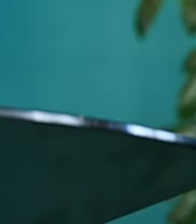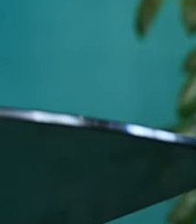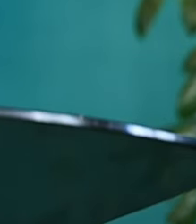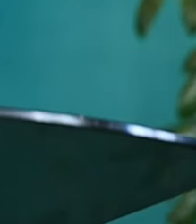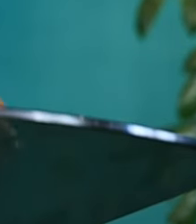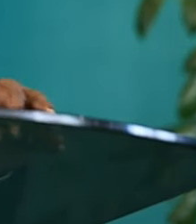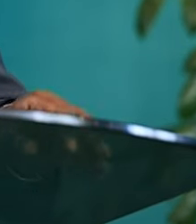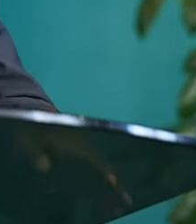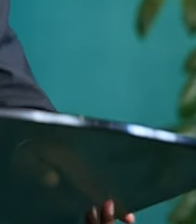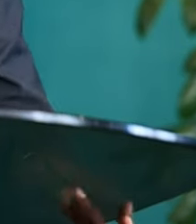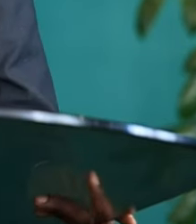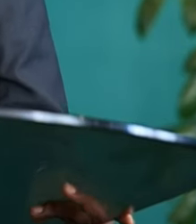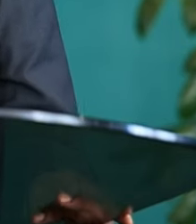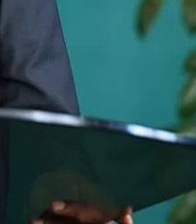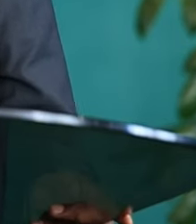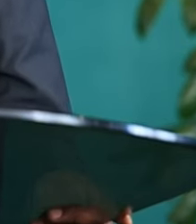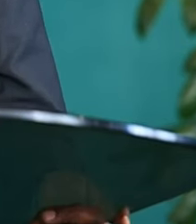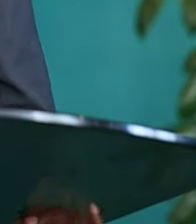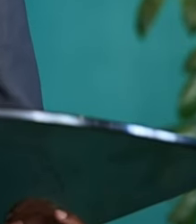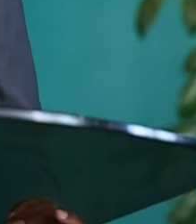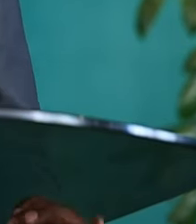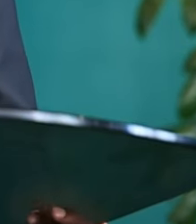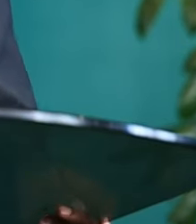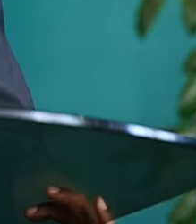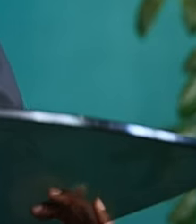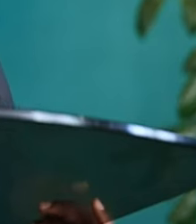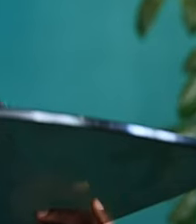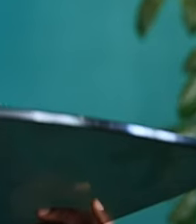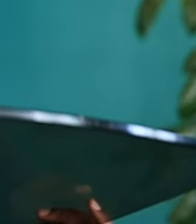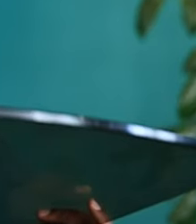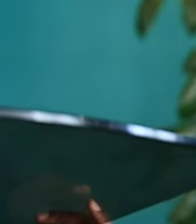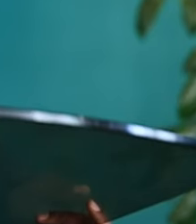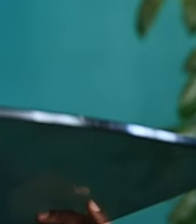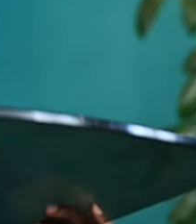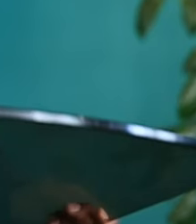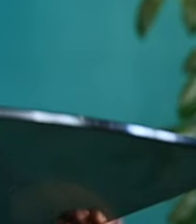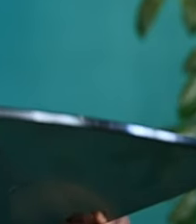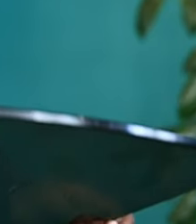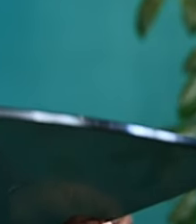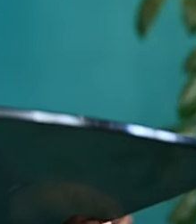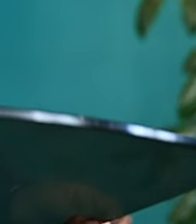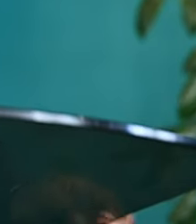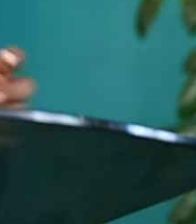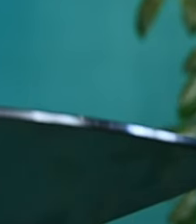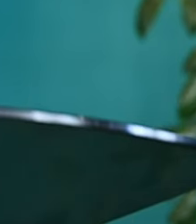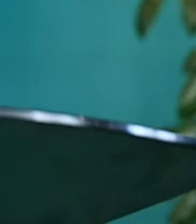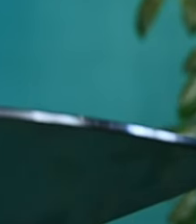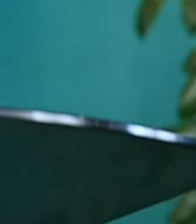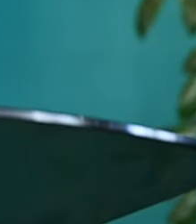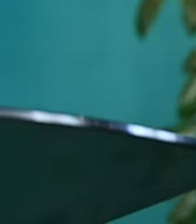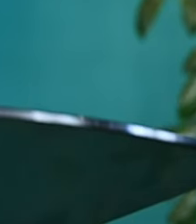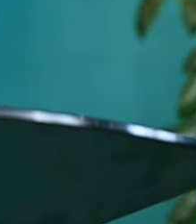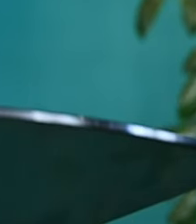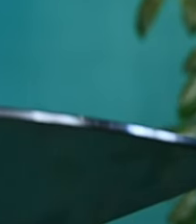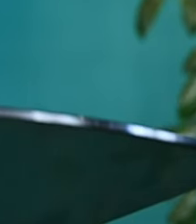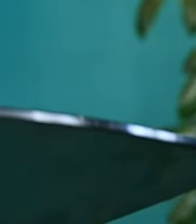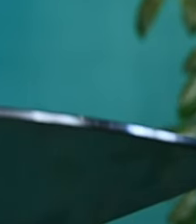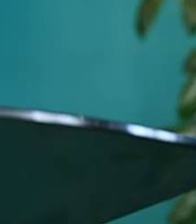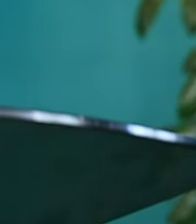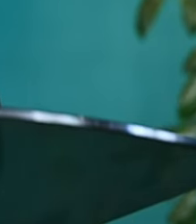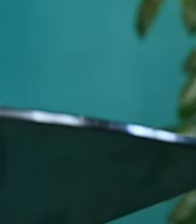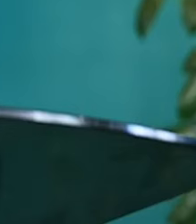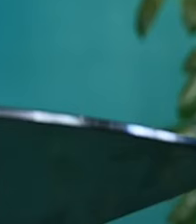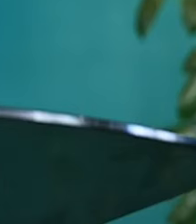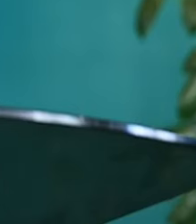8. Romans 8 is a continuation of Romans chapter 7. When Paul wrote, there